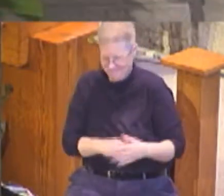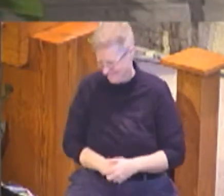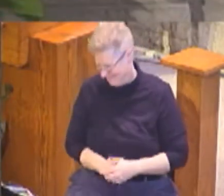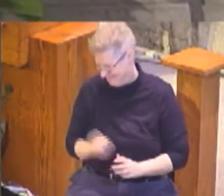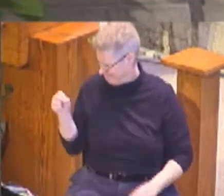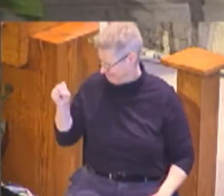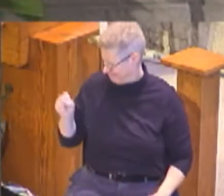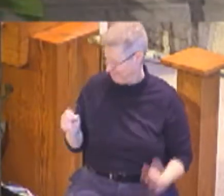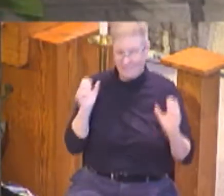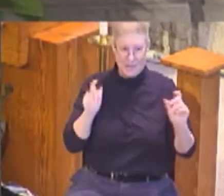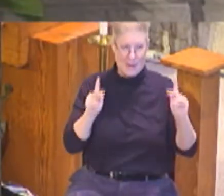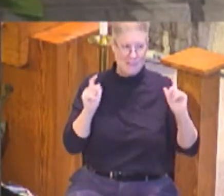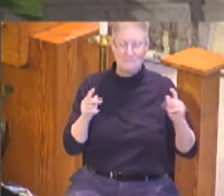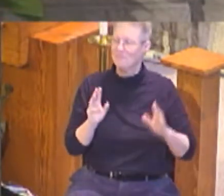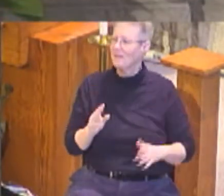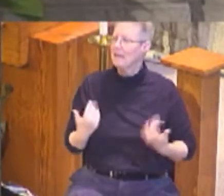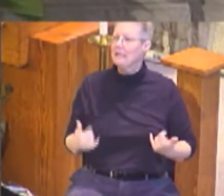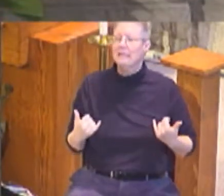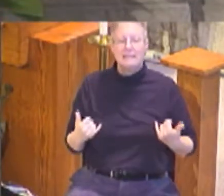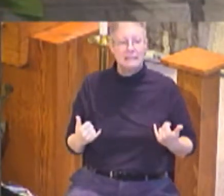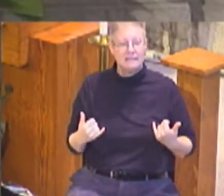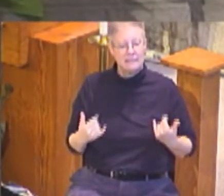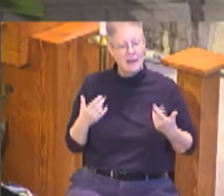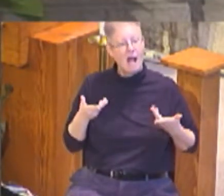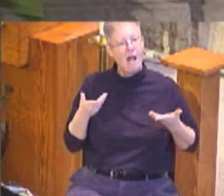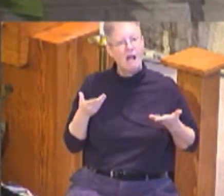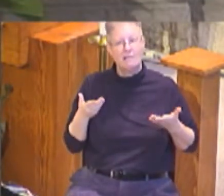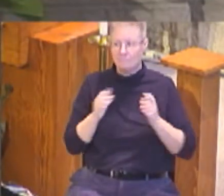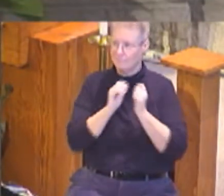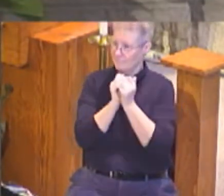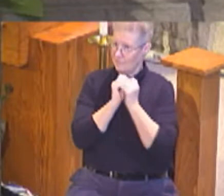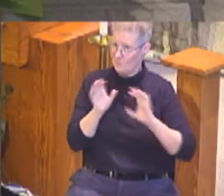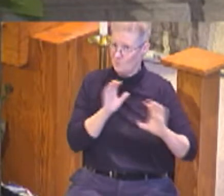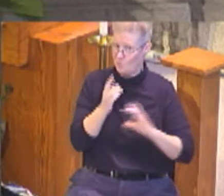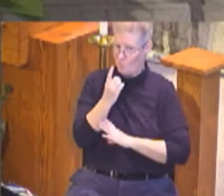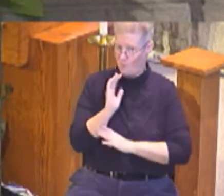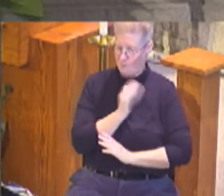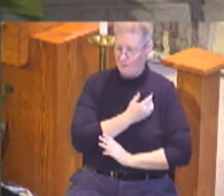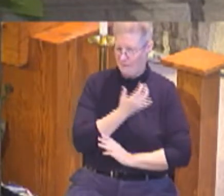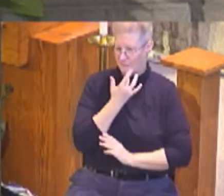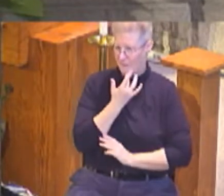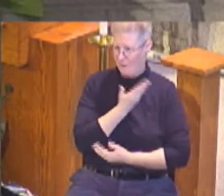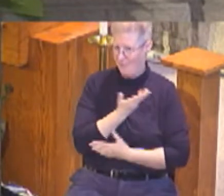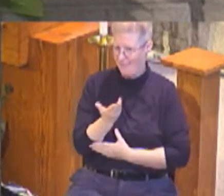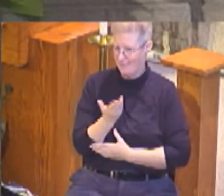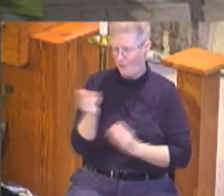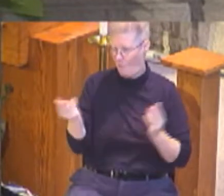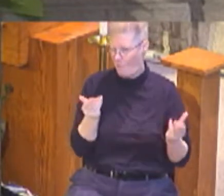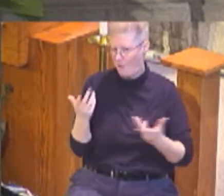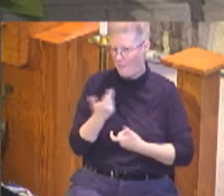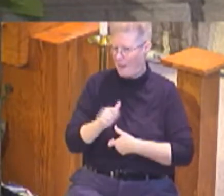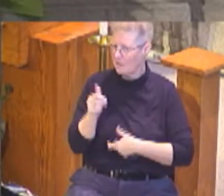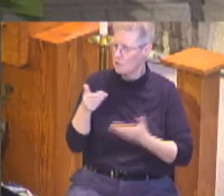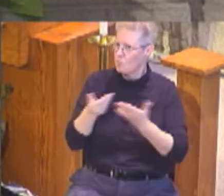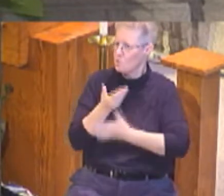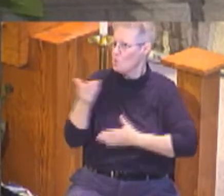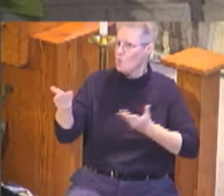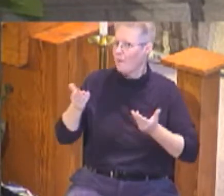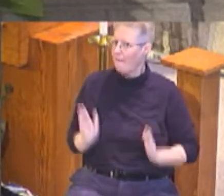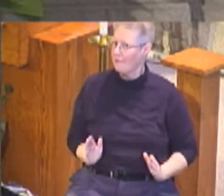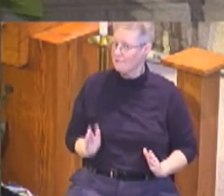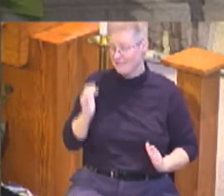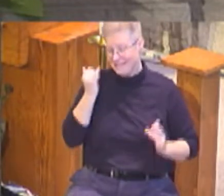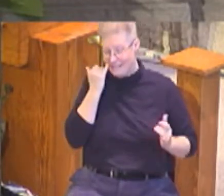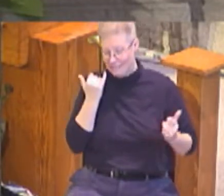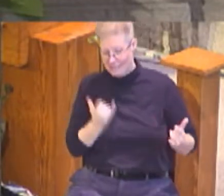Yes. Okay, well, now let's do one of our favorite things, and that is to greet any of our new guests. So if this is your first,